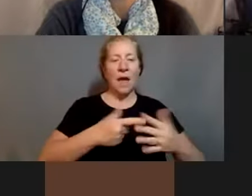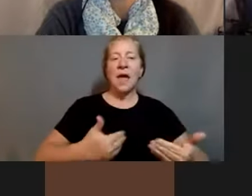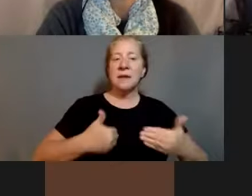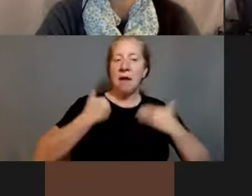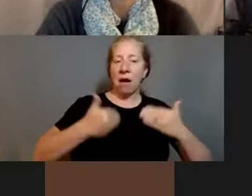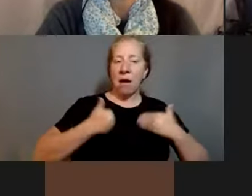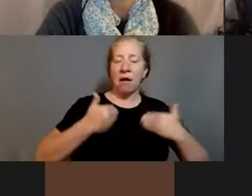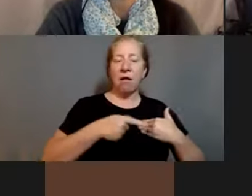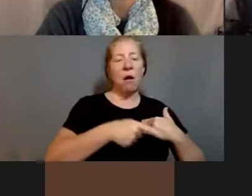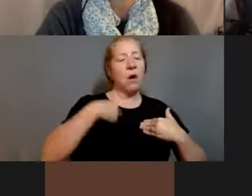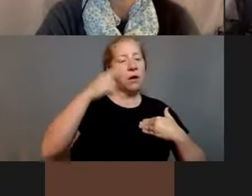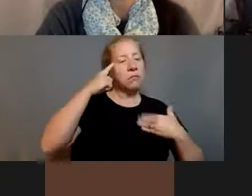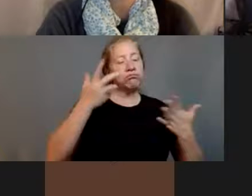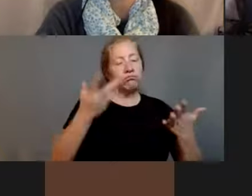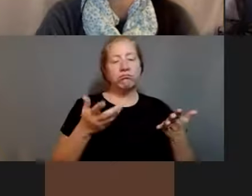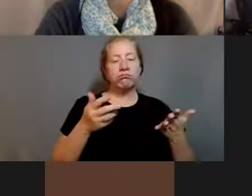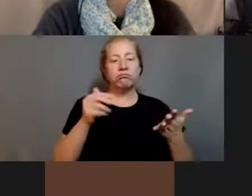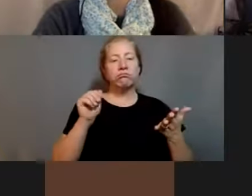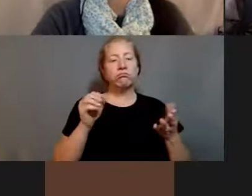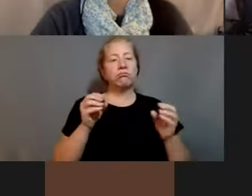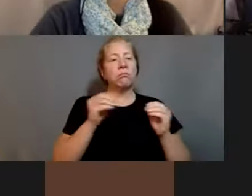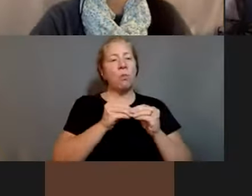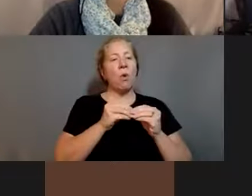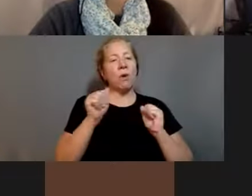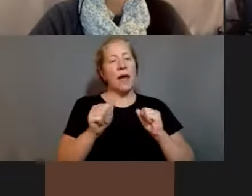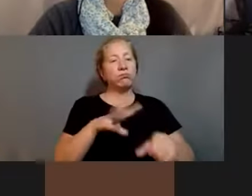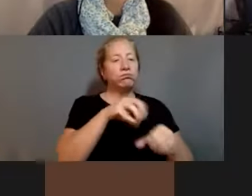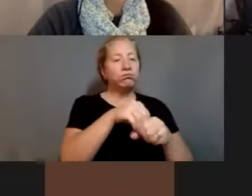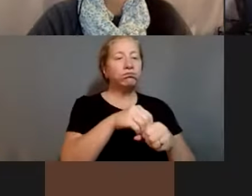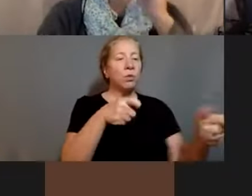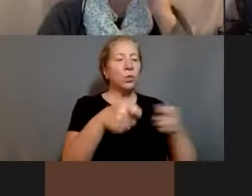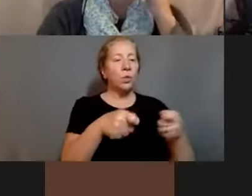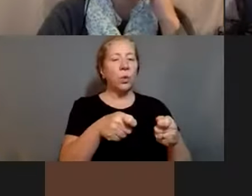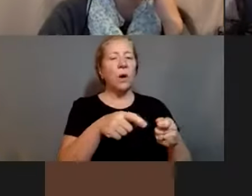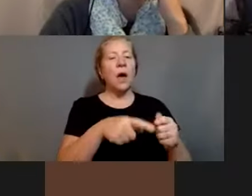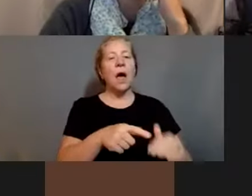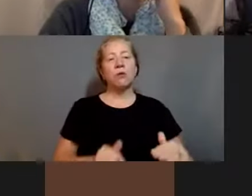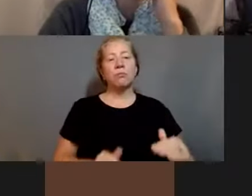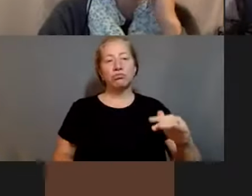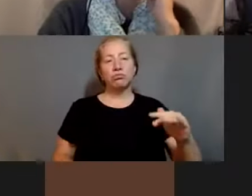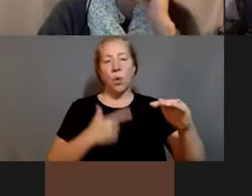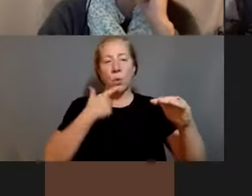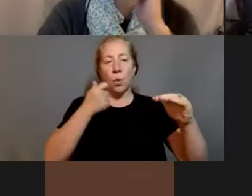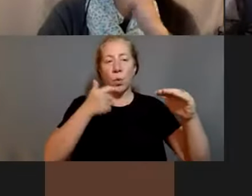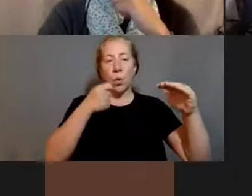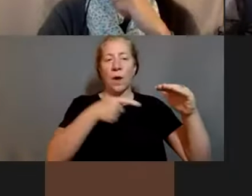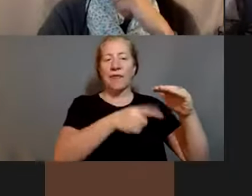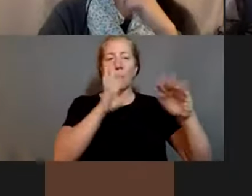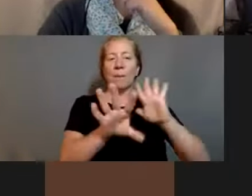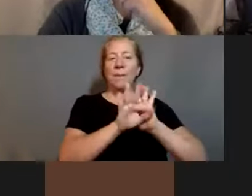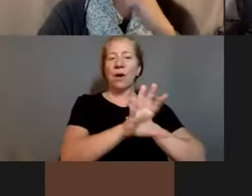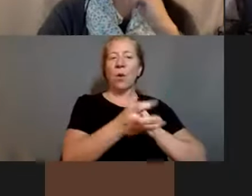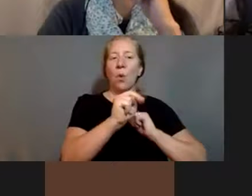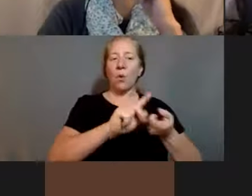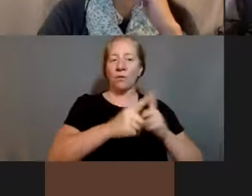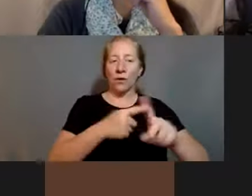tend to have a little bit more say in it or control over that. But as they get older, they select their groups.